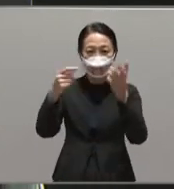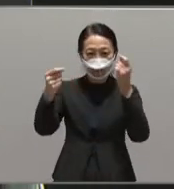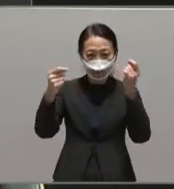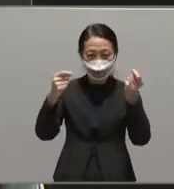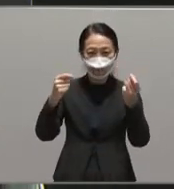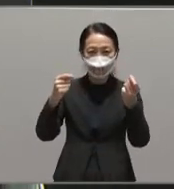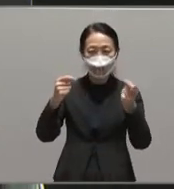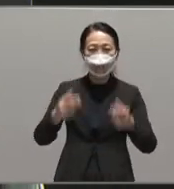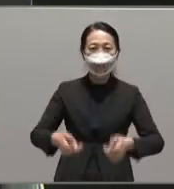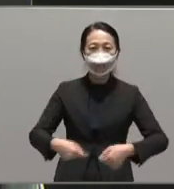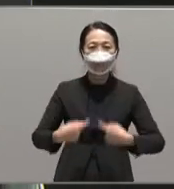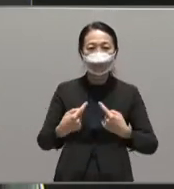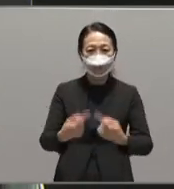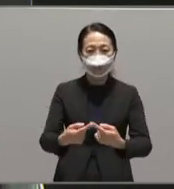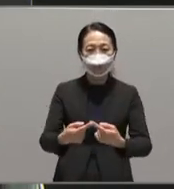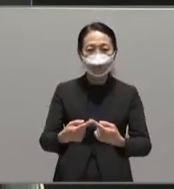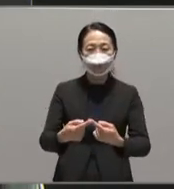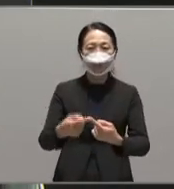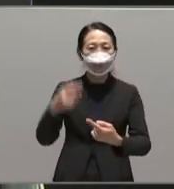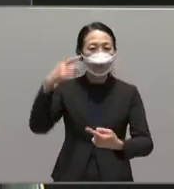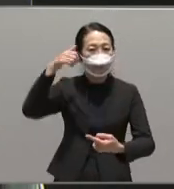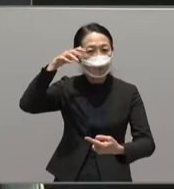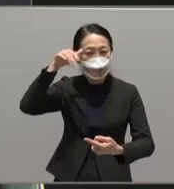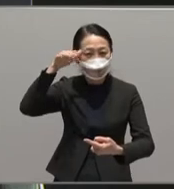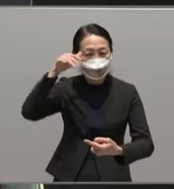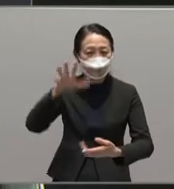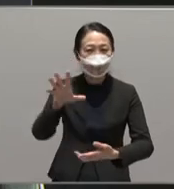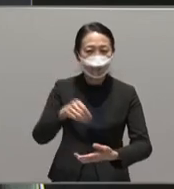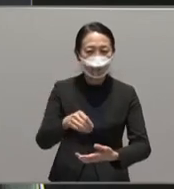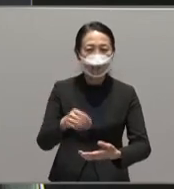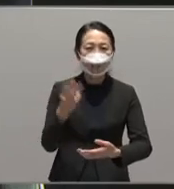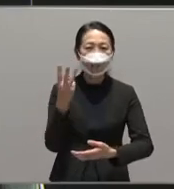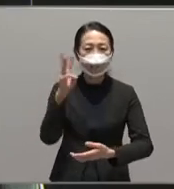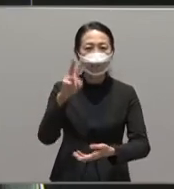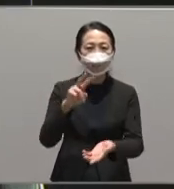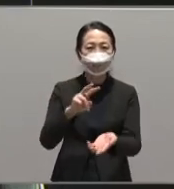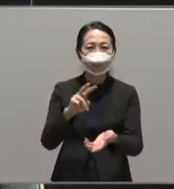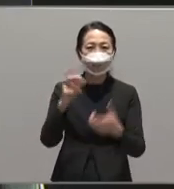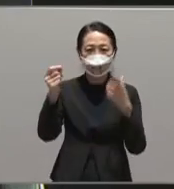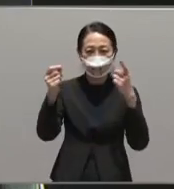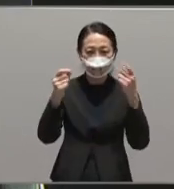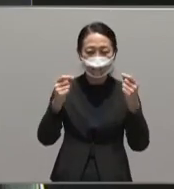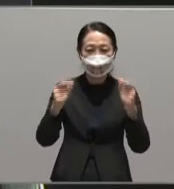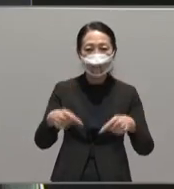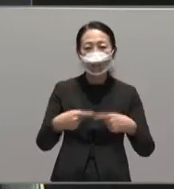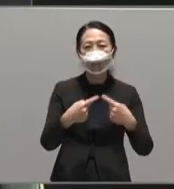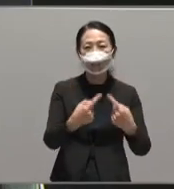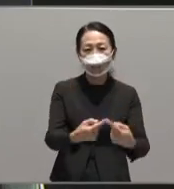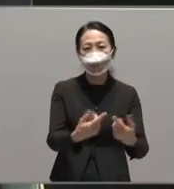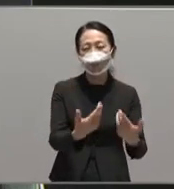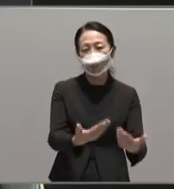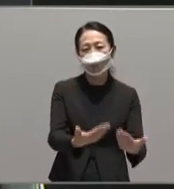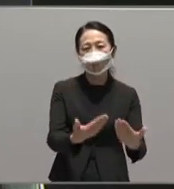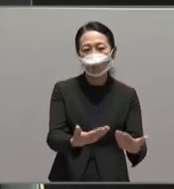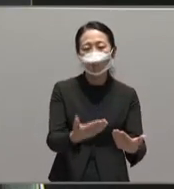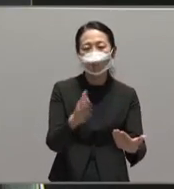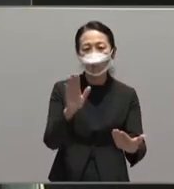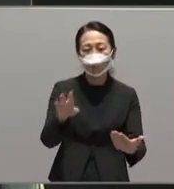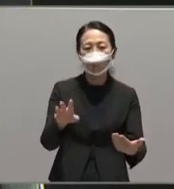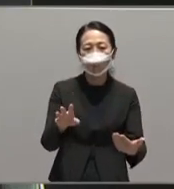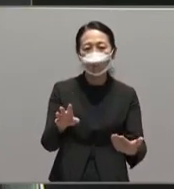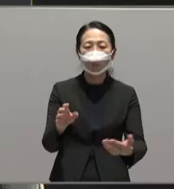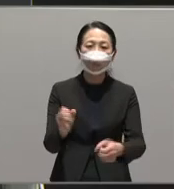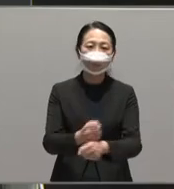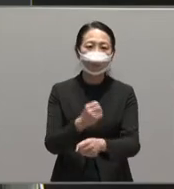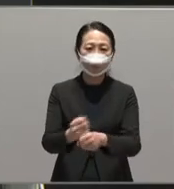medical license and degree in environment. And he came to Kagoshima University in the